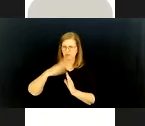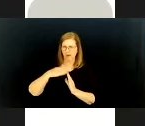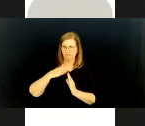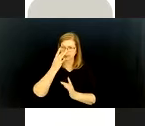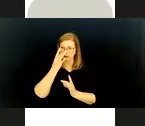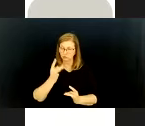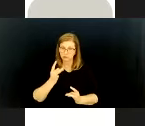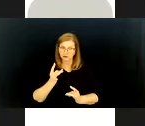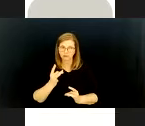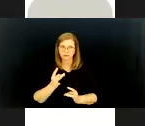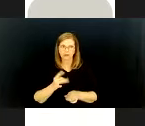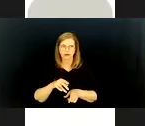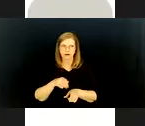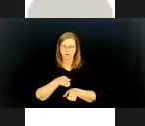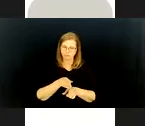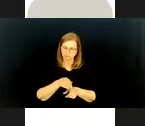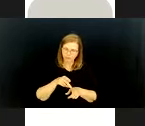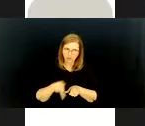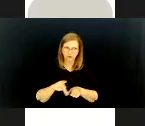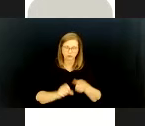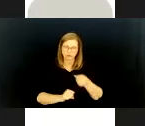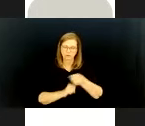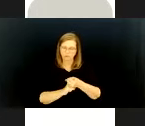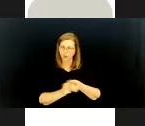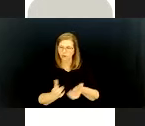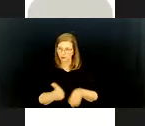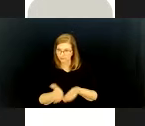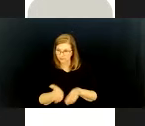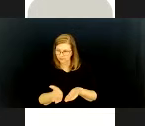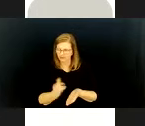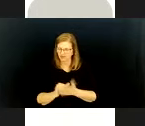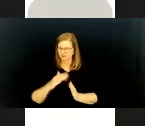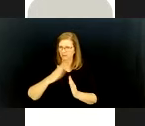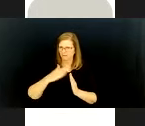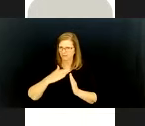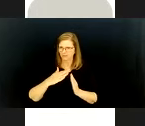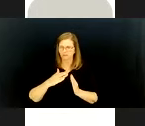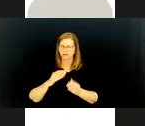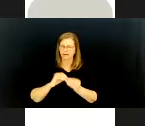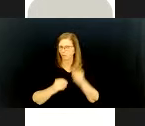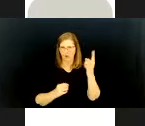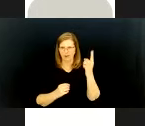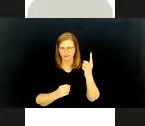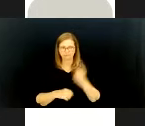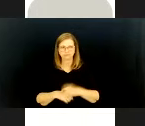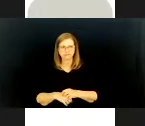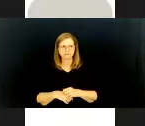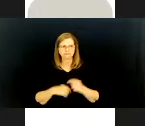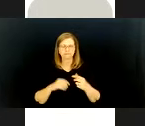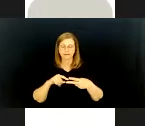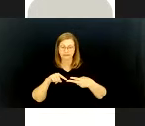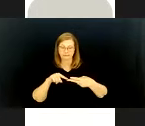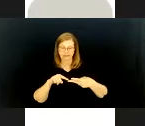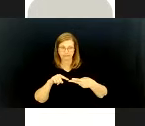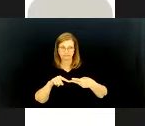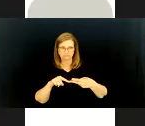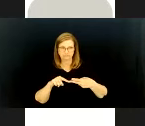were professional support services. That was her top one. That was number one. And then it was followed